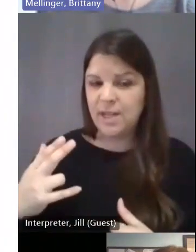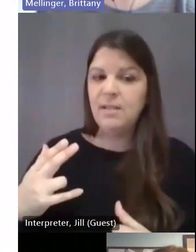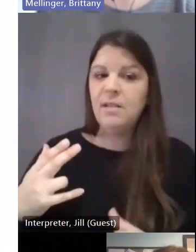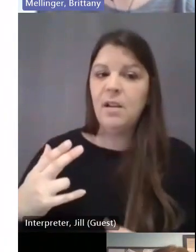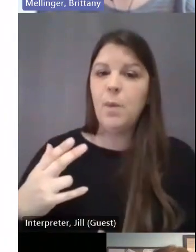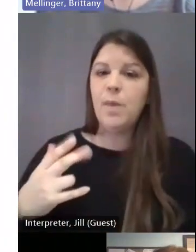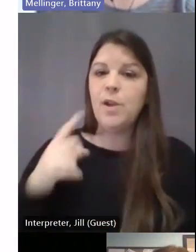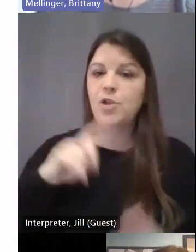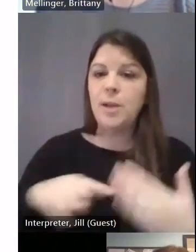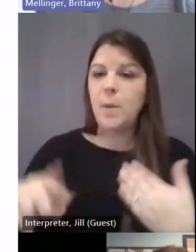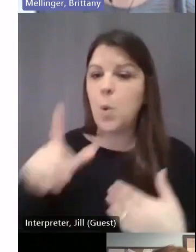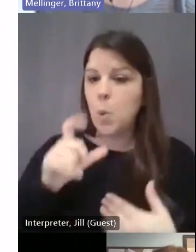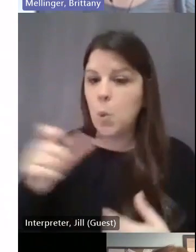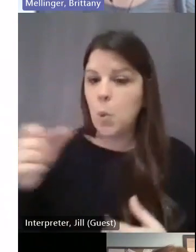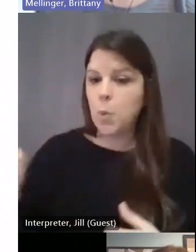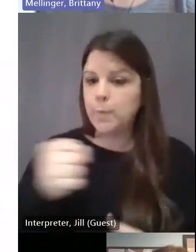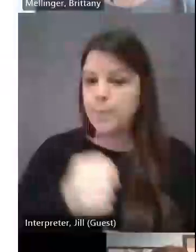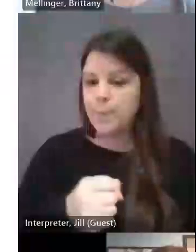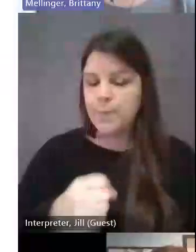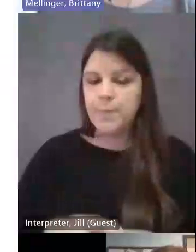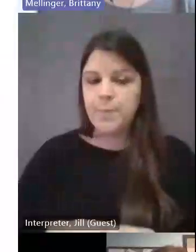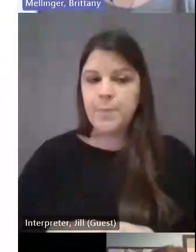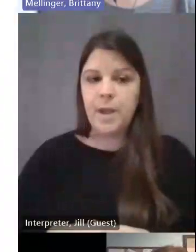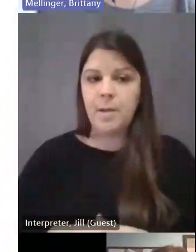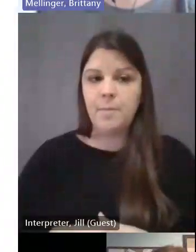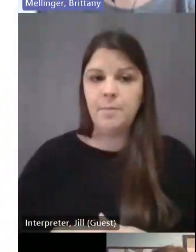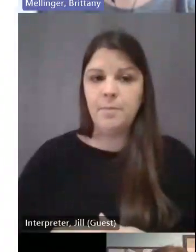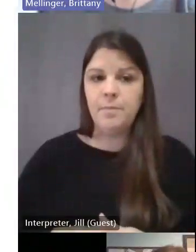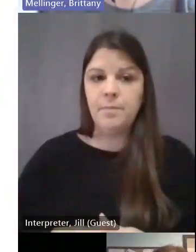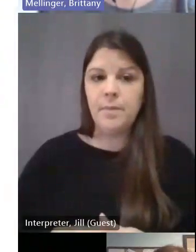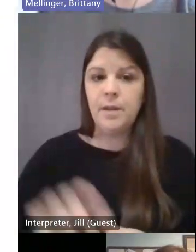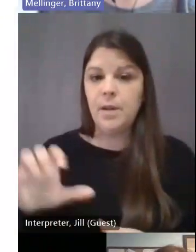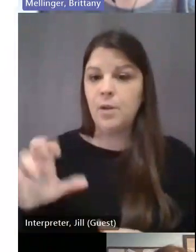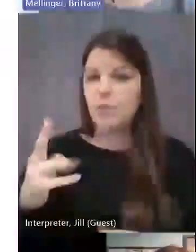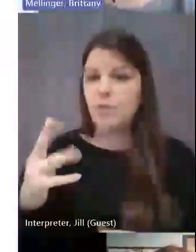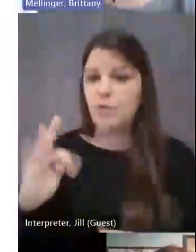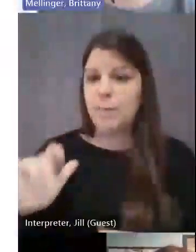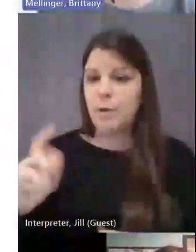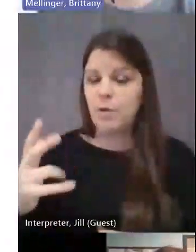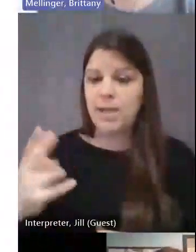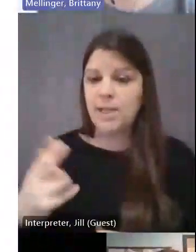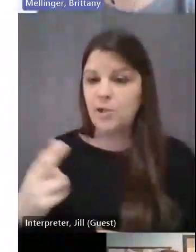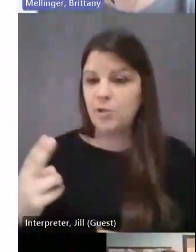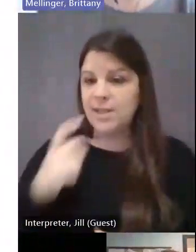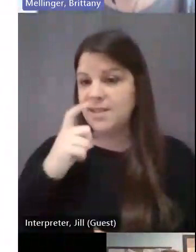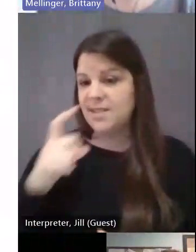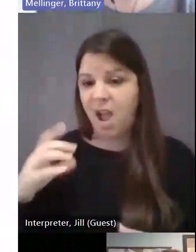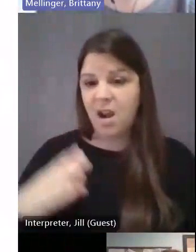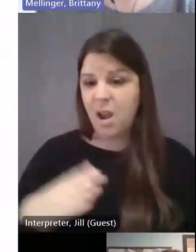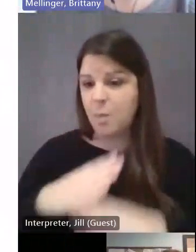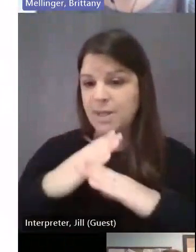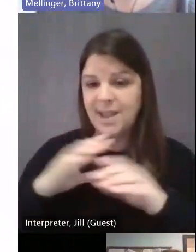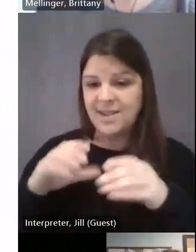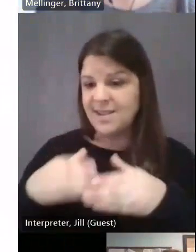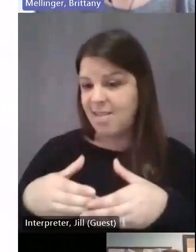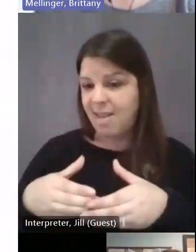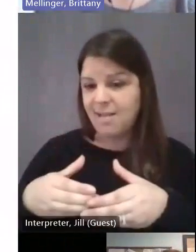at prospective tenants. And criminal history is not a protected class. We didn't have that on any of the